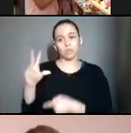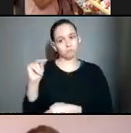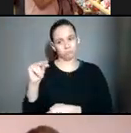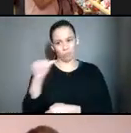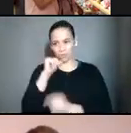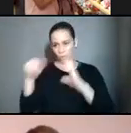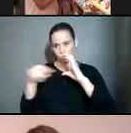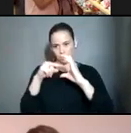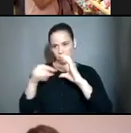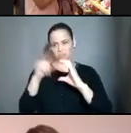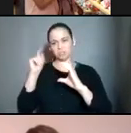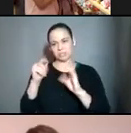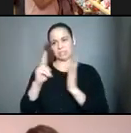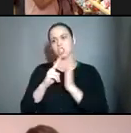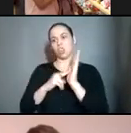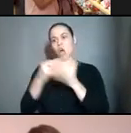see.